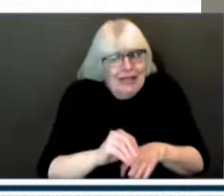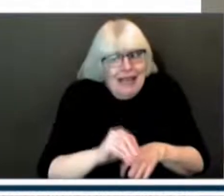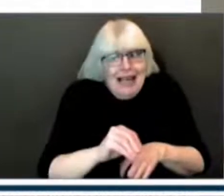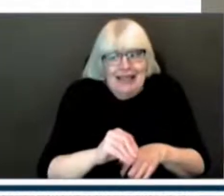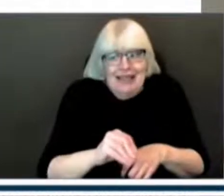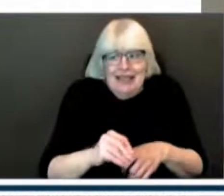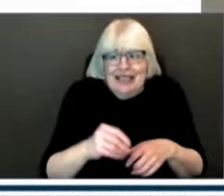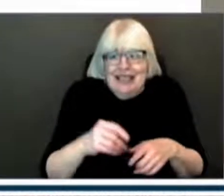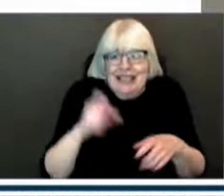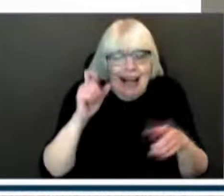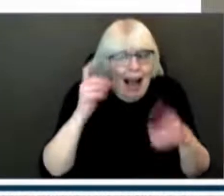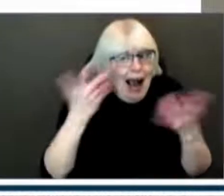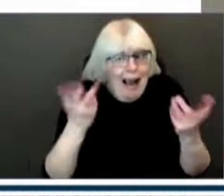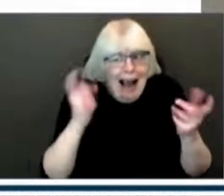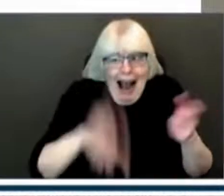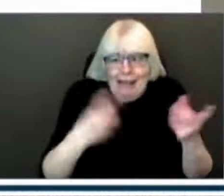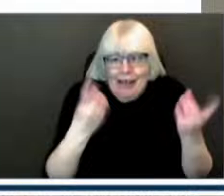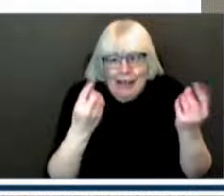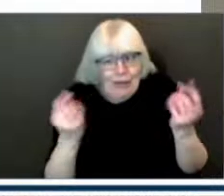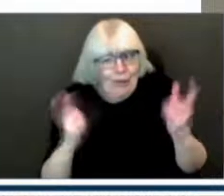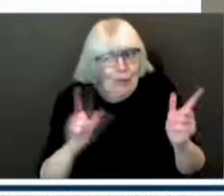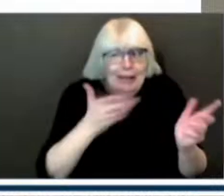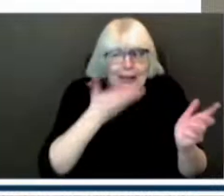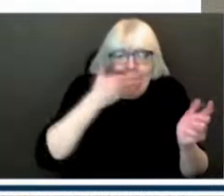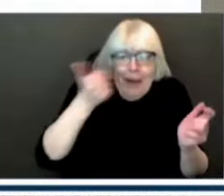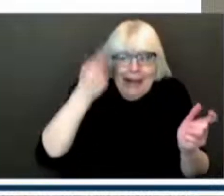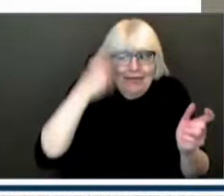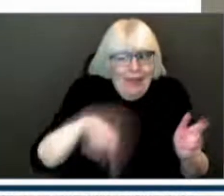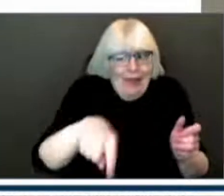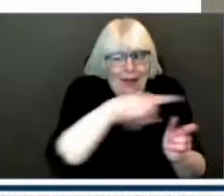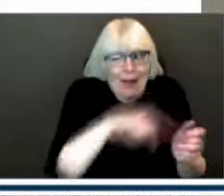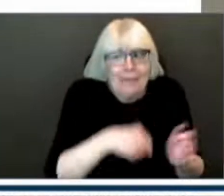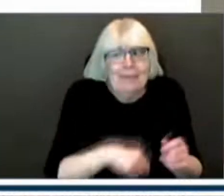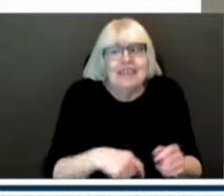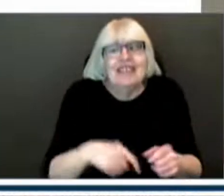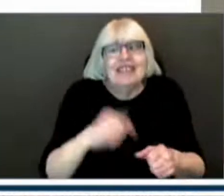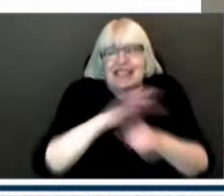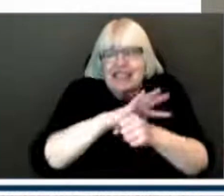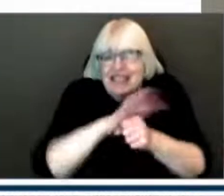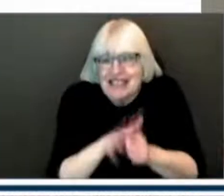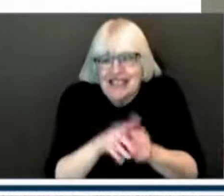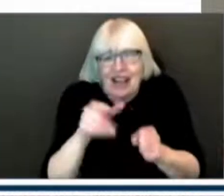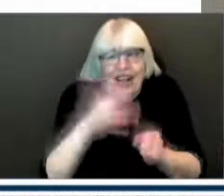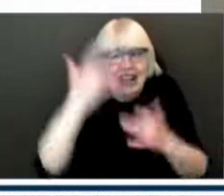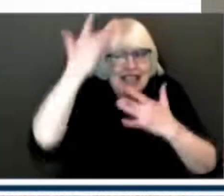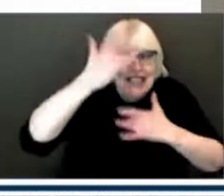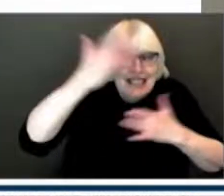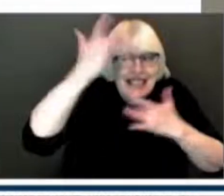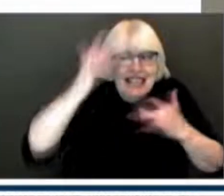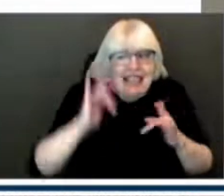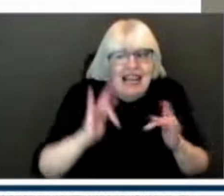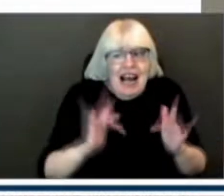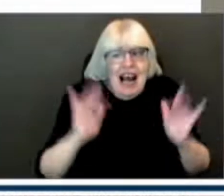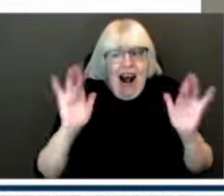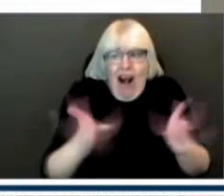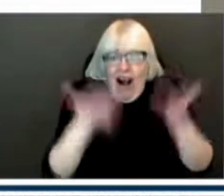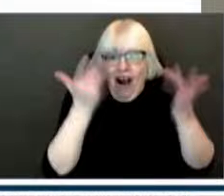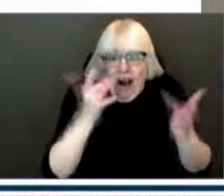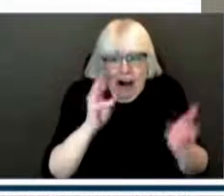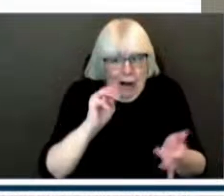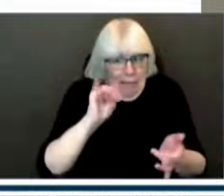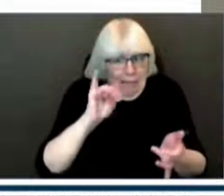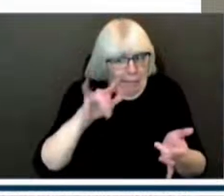while mild for many, especially for children, is more transmissible and continues to have significant impacts on our most